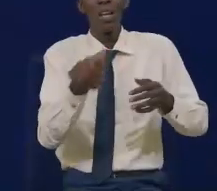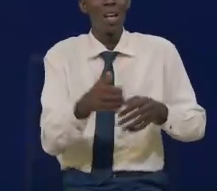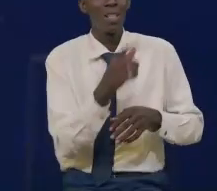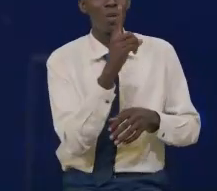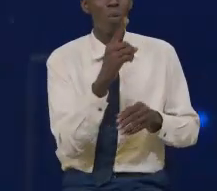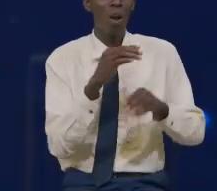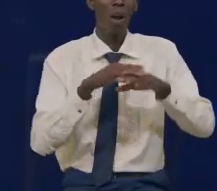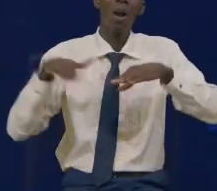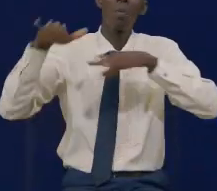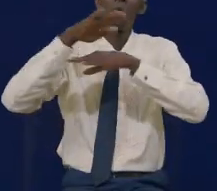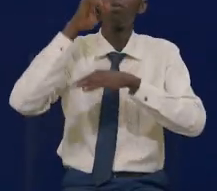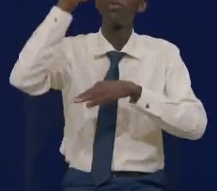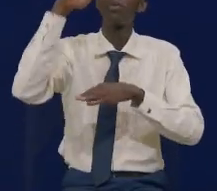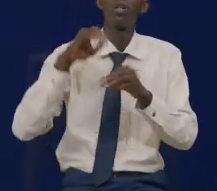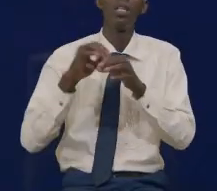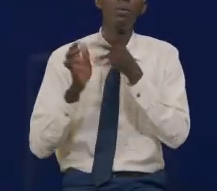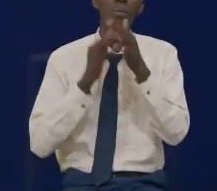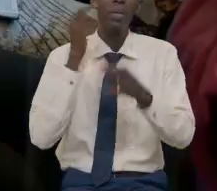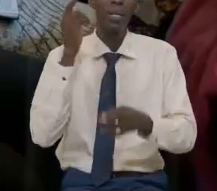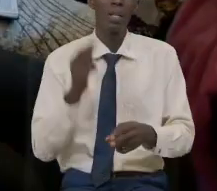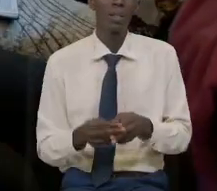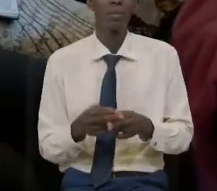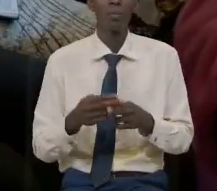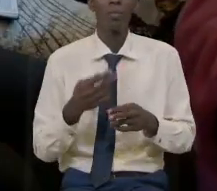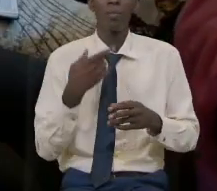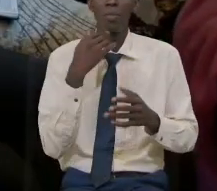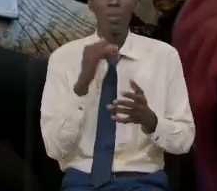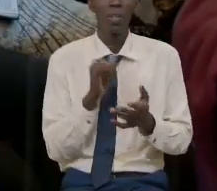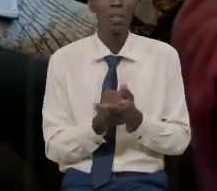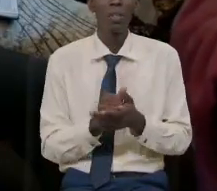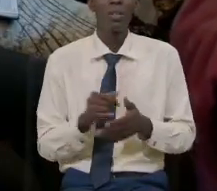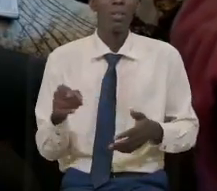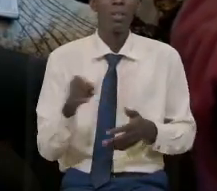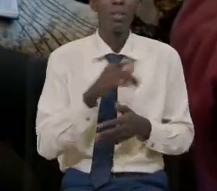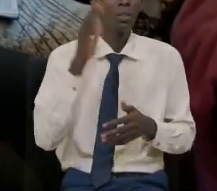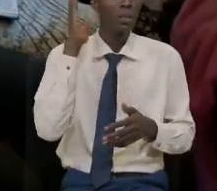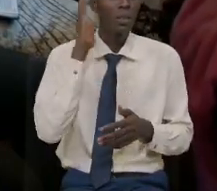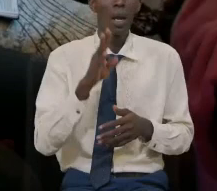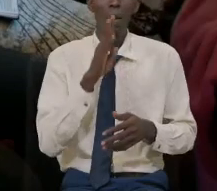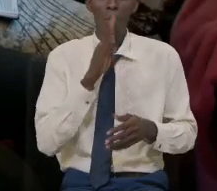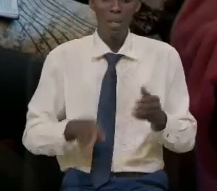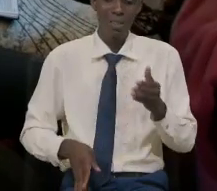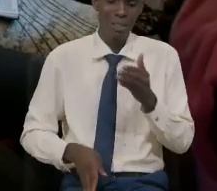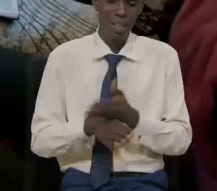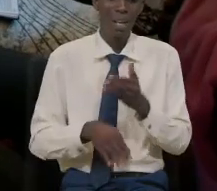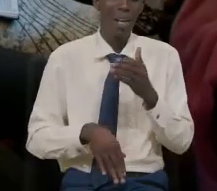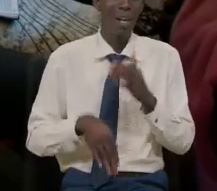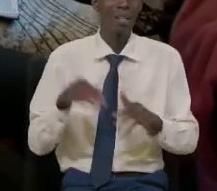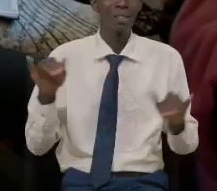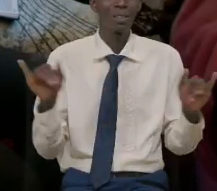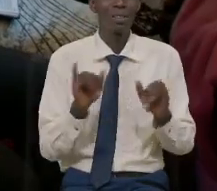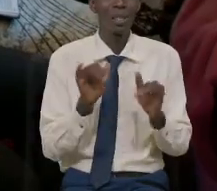God in Jesus' name. Then he said, he shall be cast the same hour and